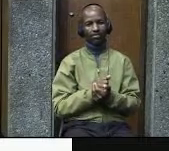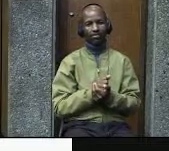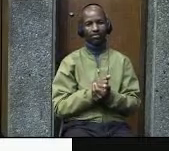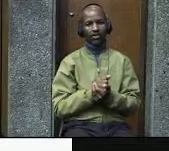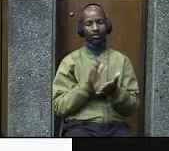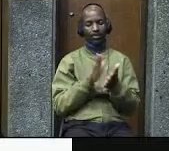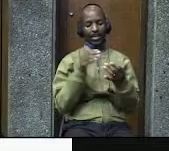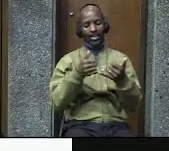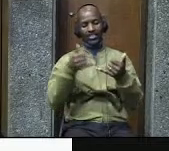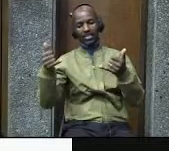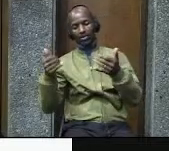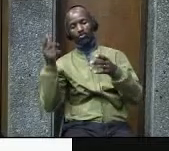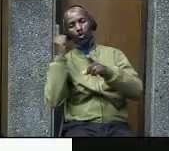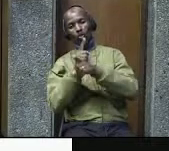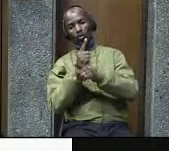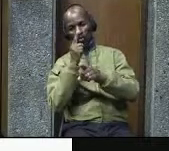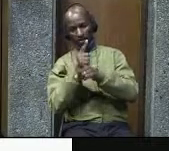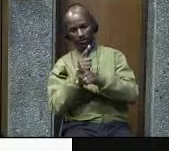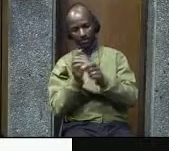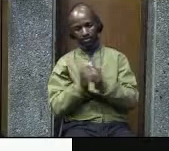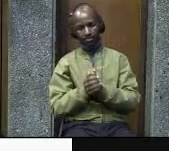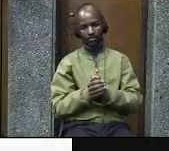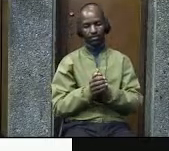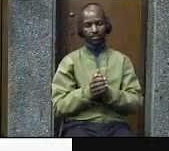it can be extended from time to time,